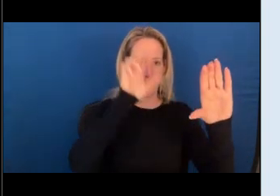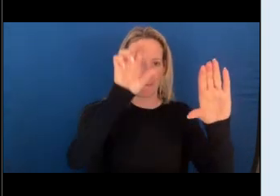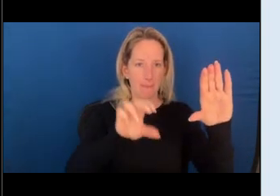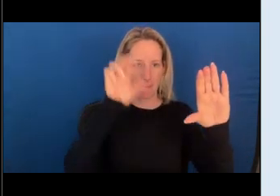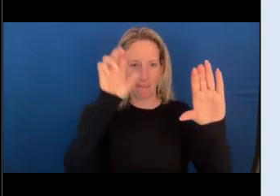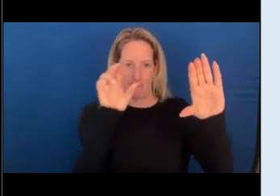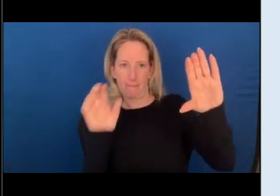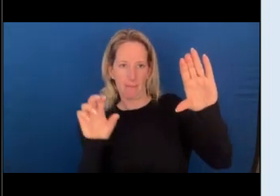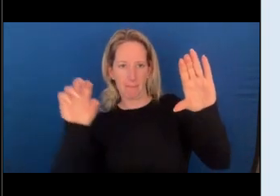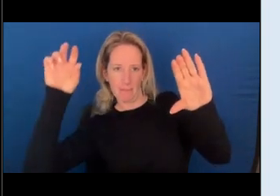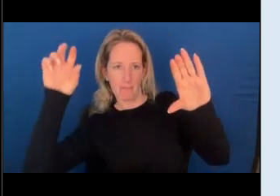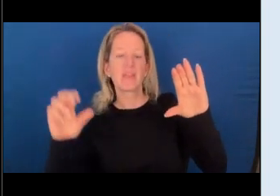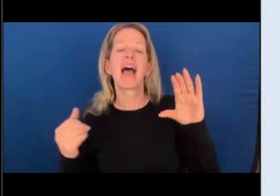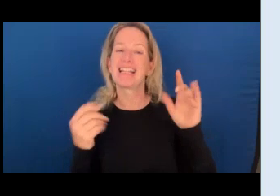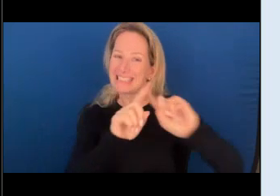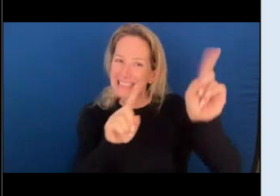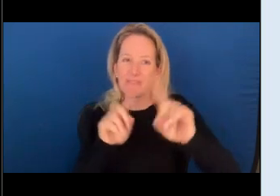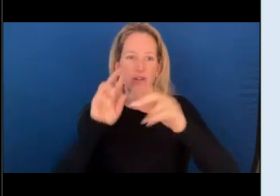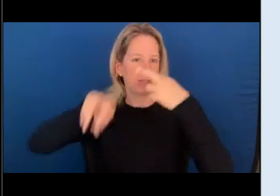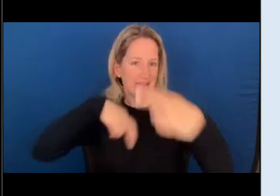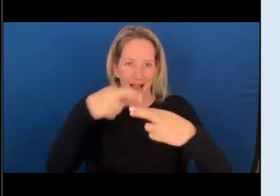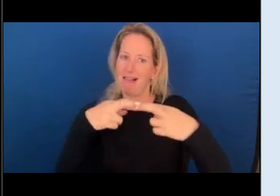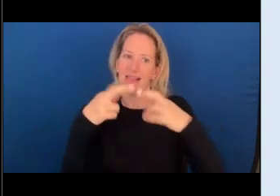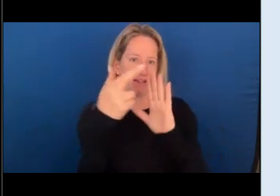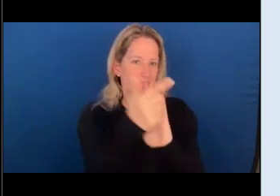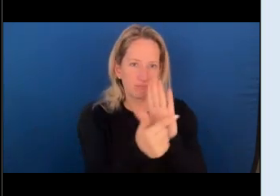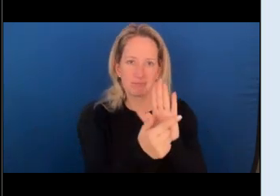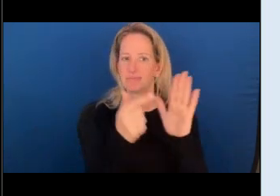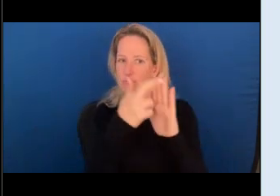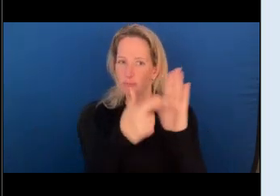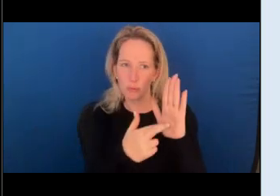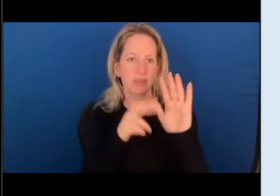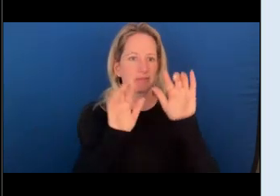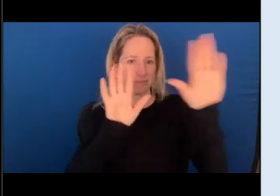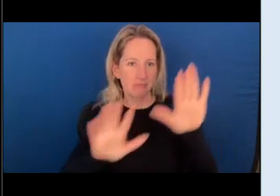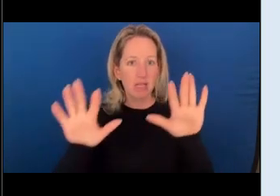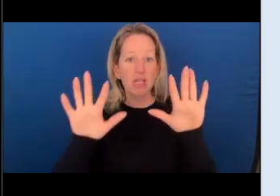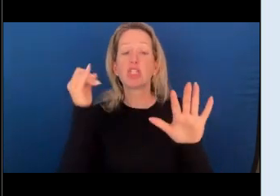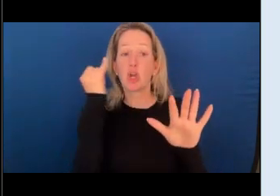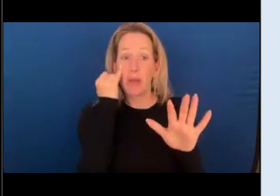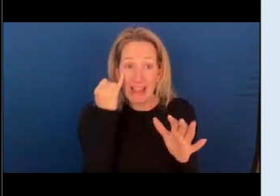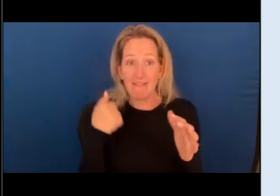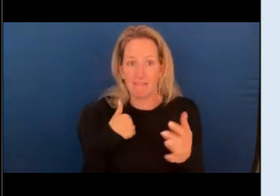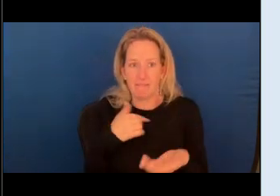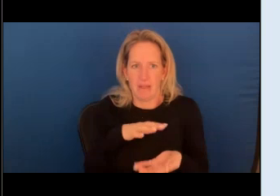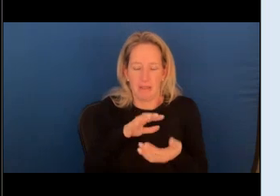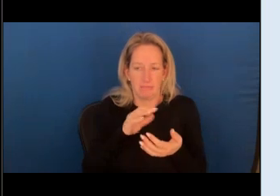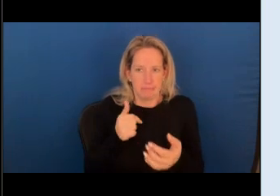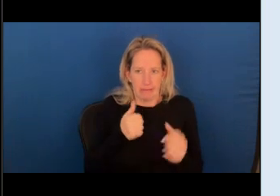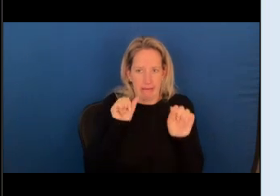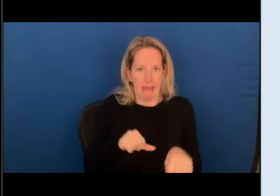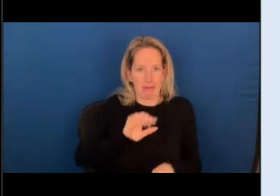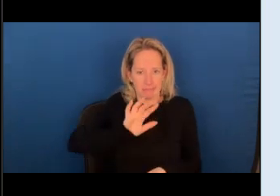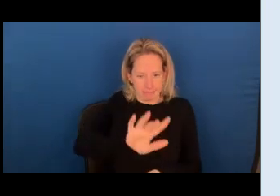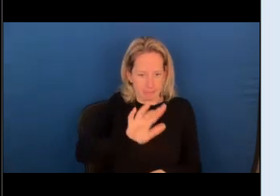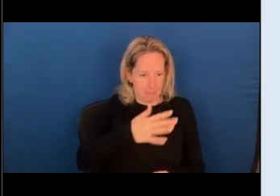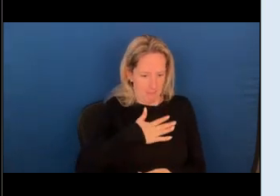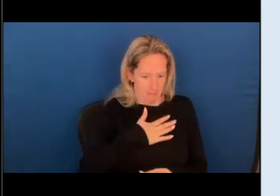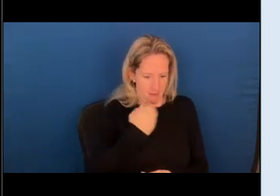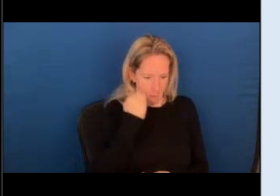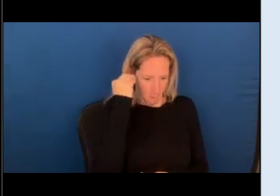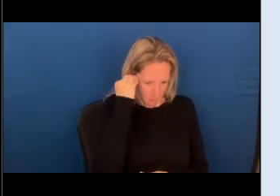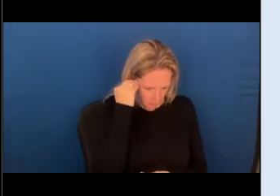ways of recycling, different guidelines for that. So if people can learn to recycle correctly in their own homes, then that can also reduce marine debris, reduce